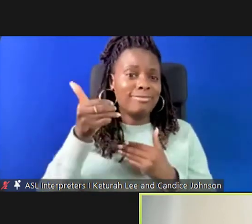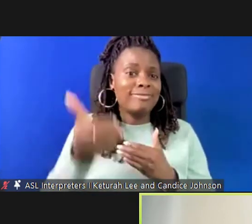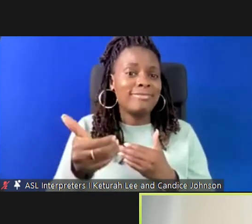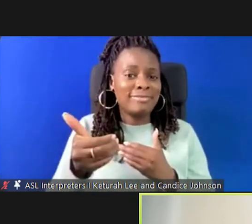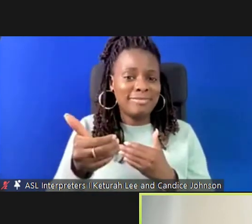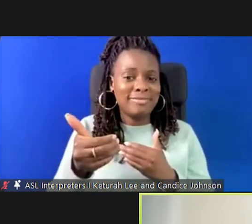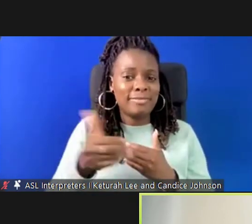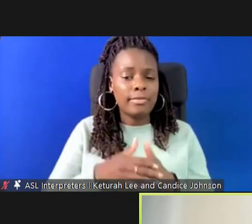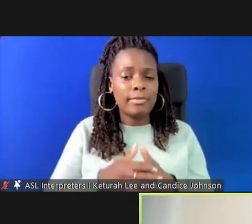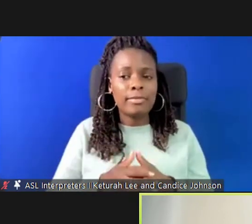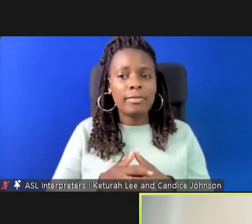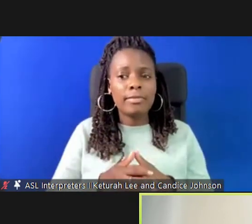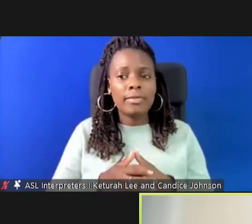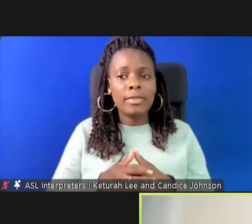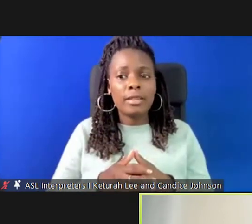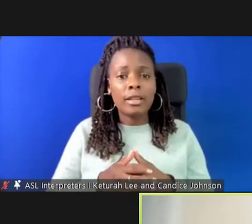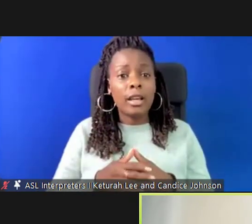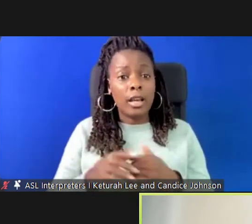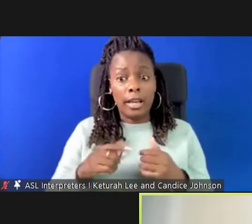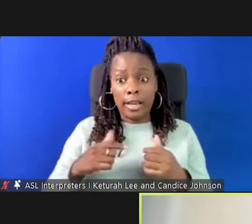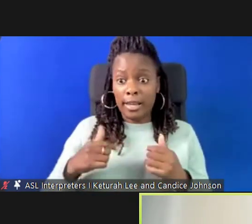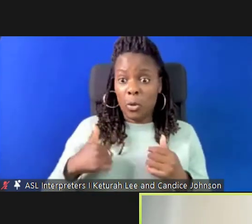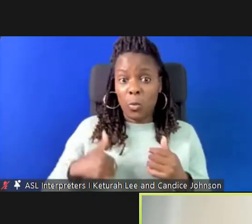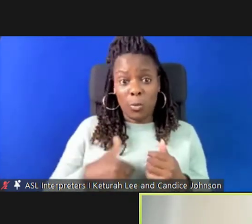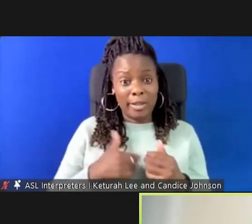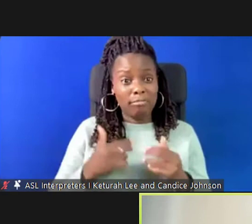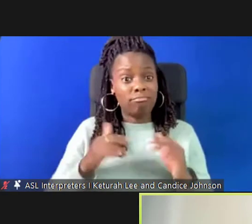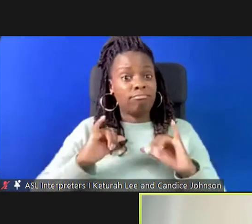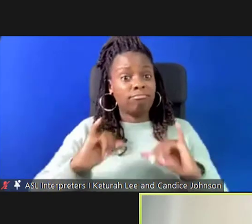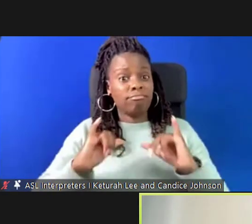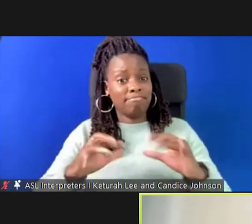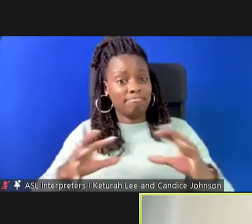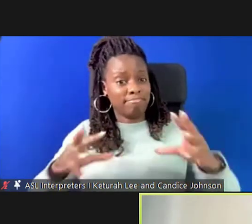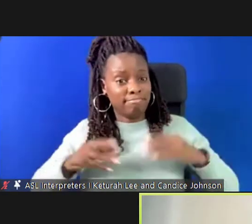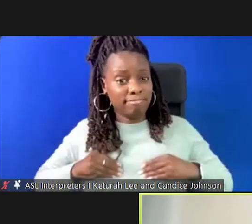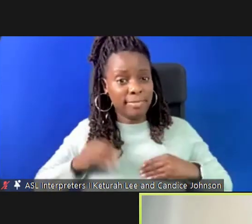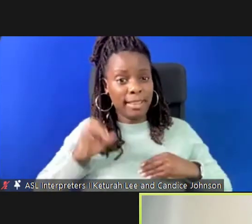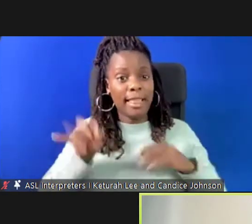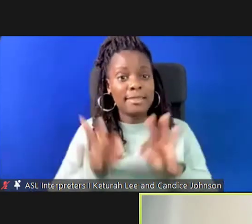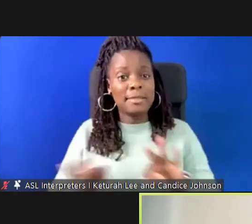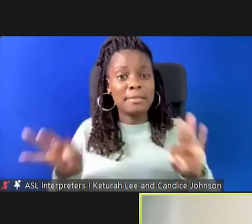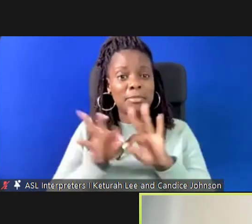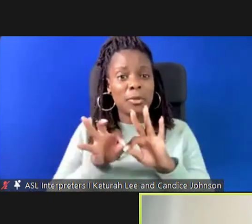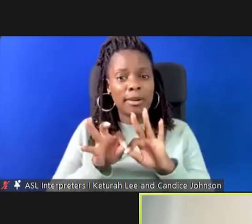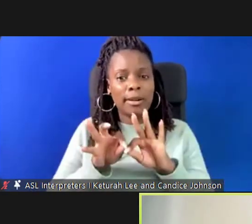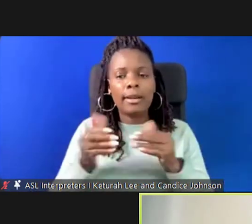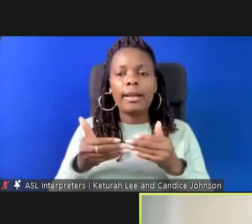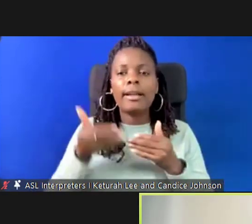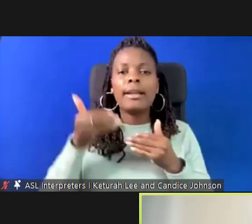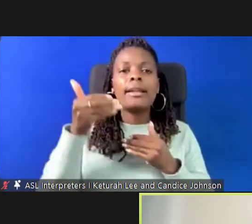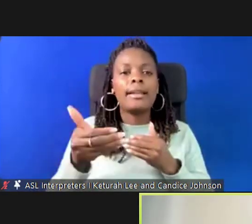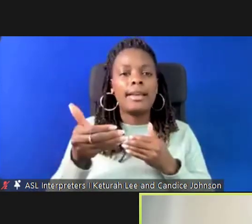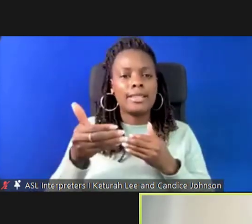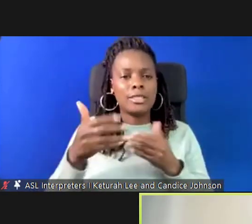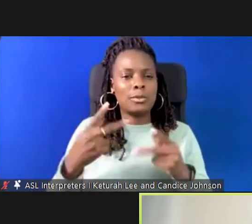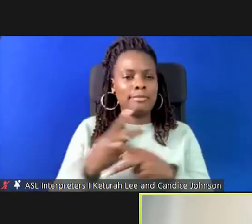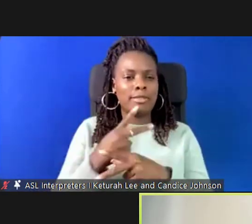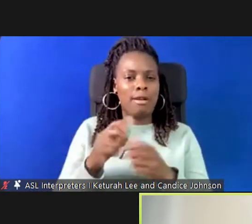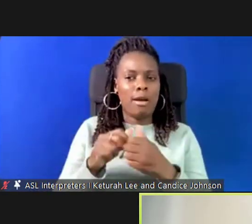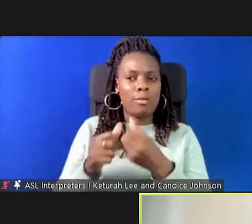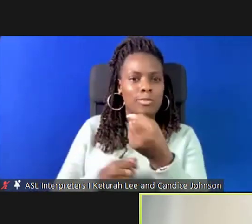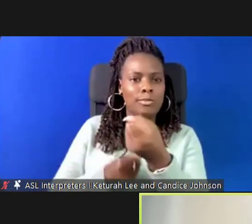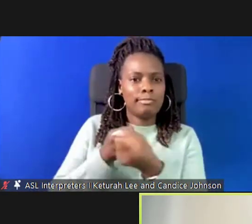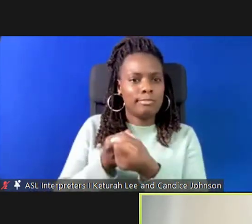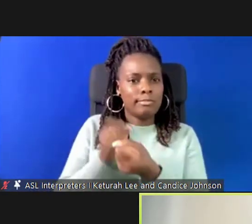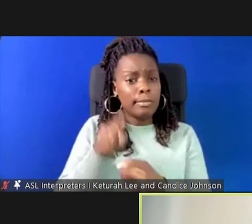and a sense of buy-in that is an important piece of what we should be doing to support people who have serious